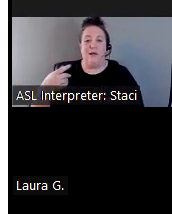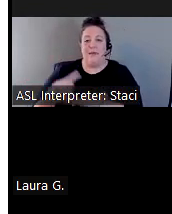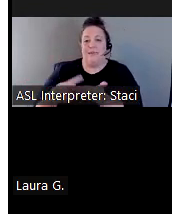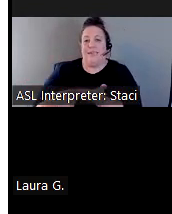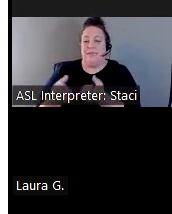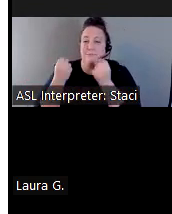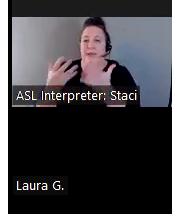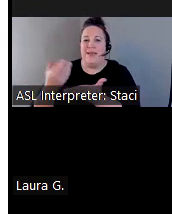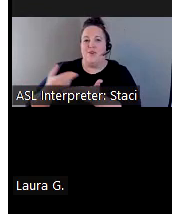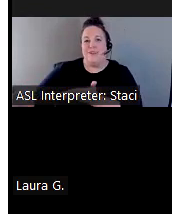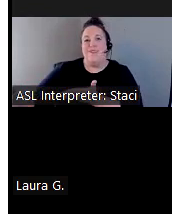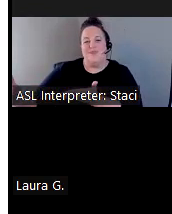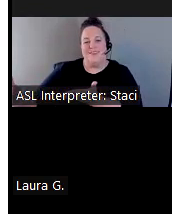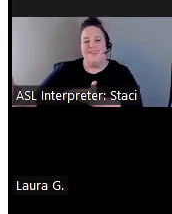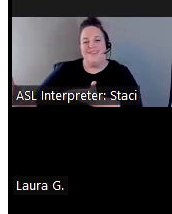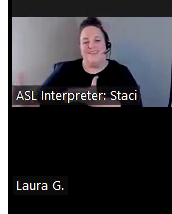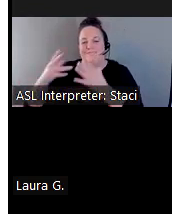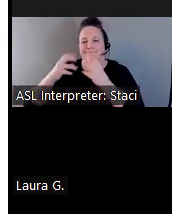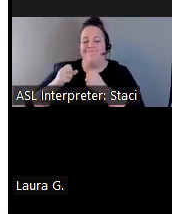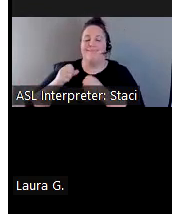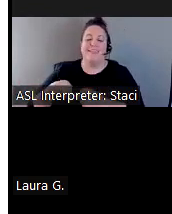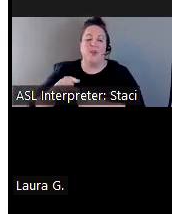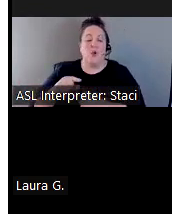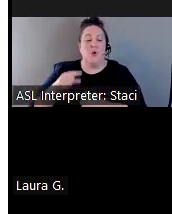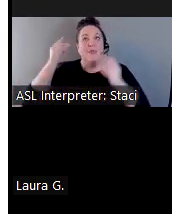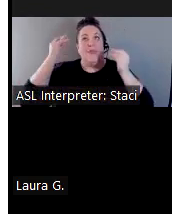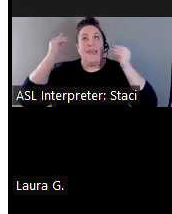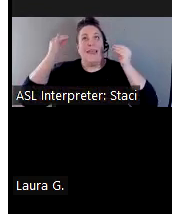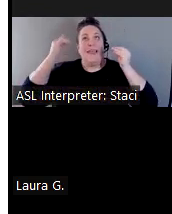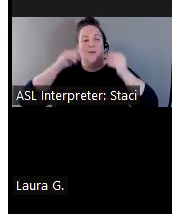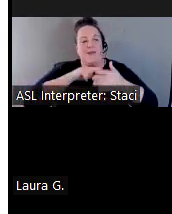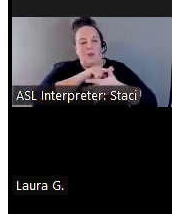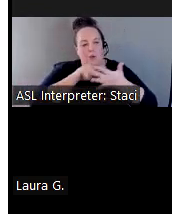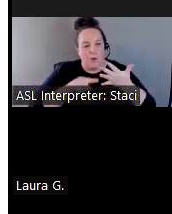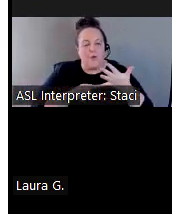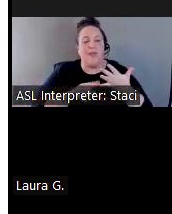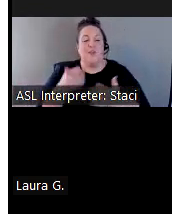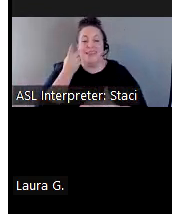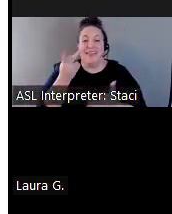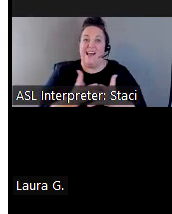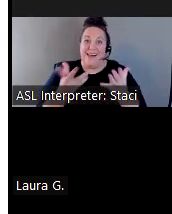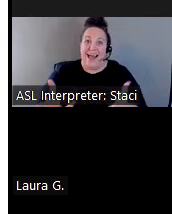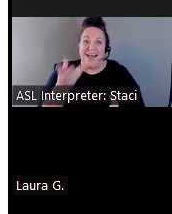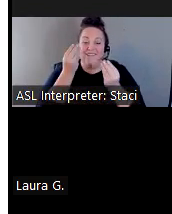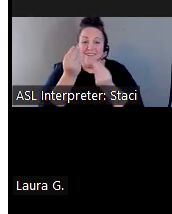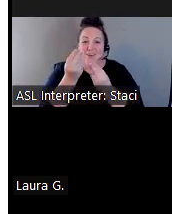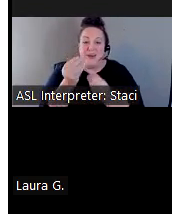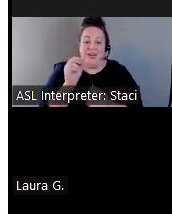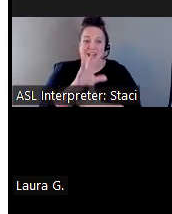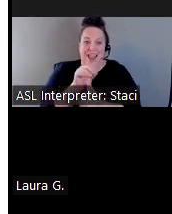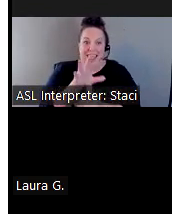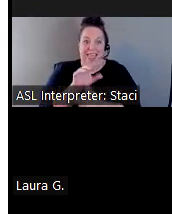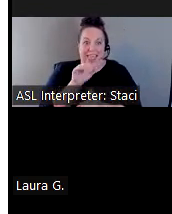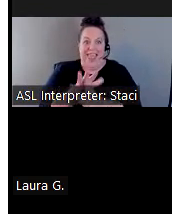vital resources. And so I want you to think as you go through this presentation, you're going to see lots of information. Here's the good news. You don't